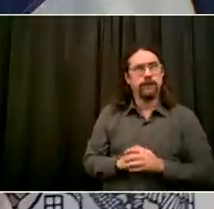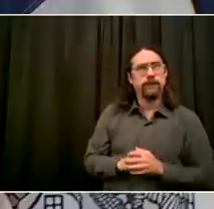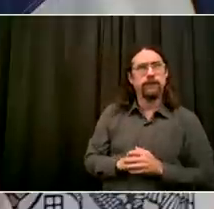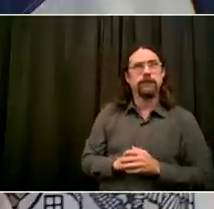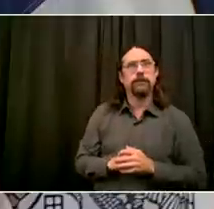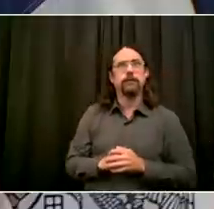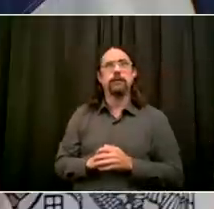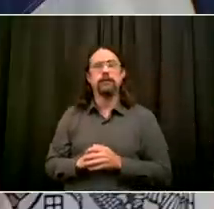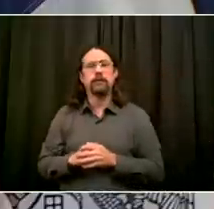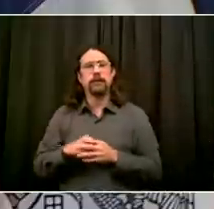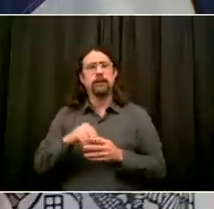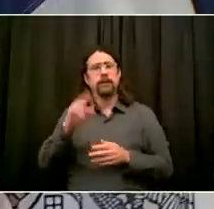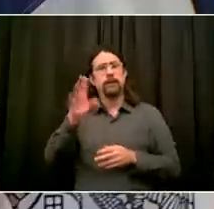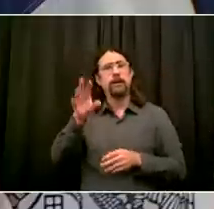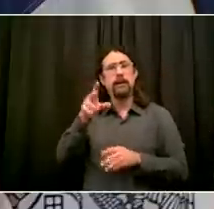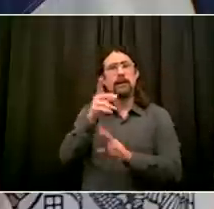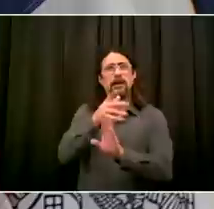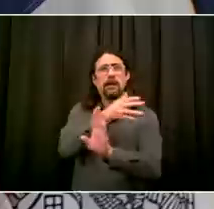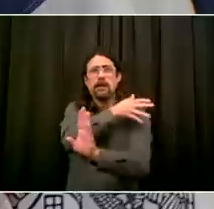Marcia from WCBS.